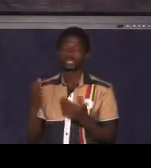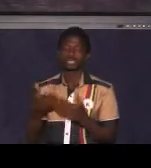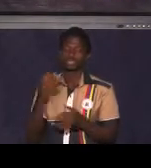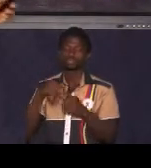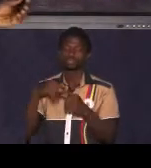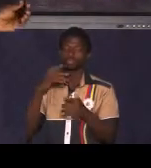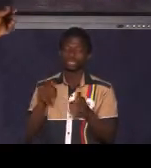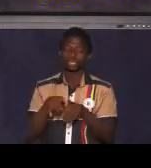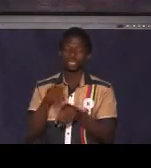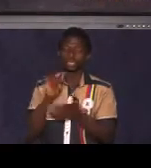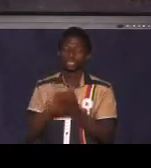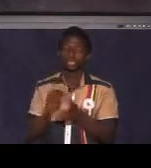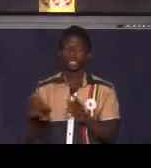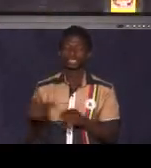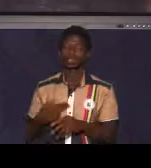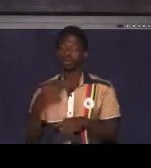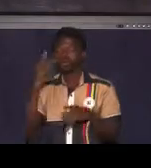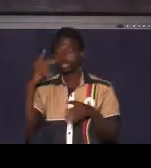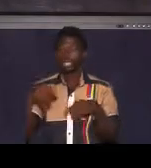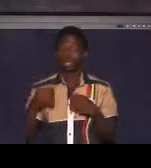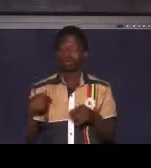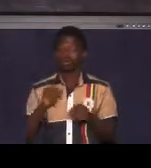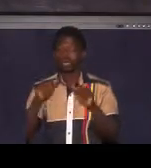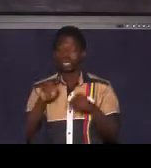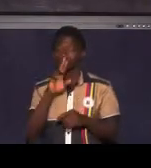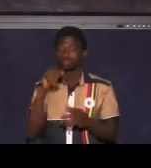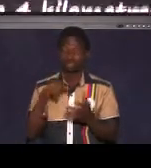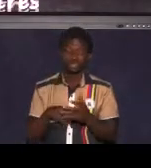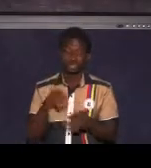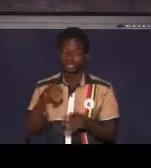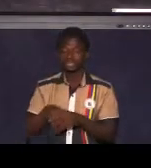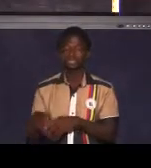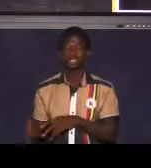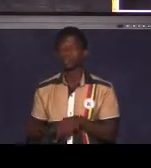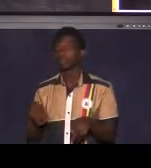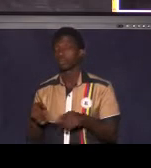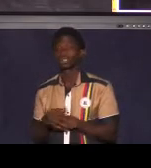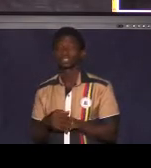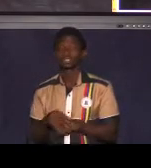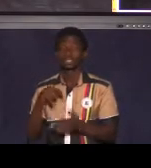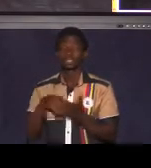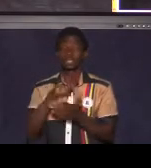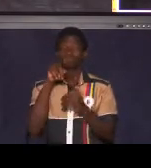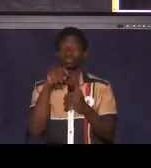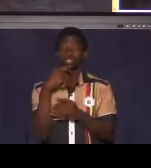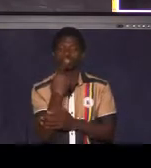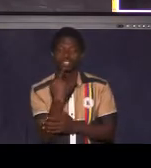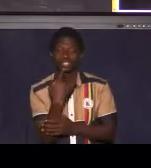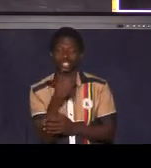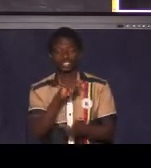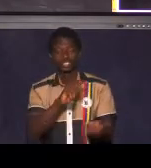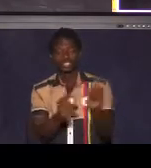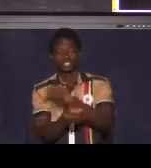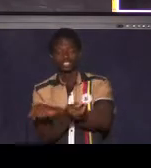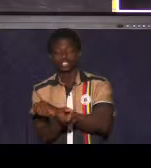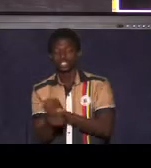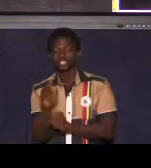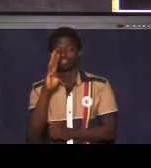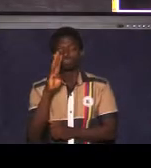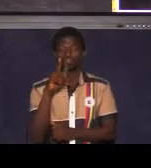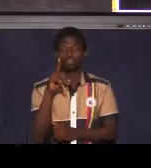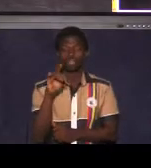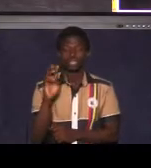that. All right. So let's see how we can now use this in practice. This question says, change